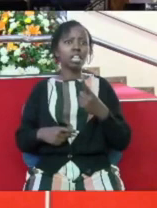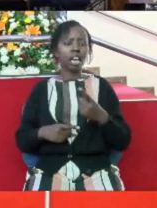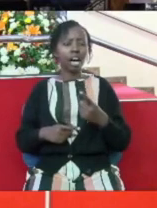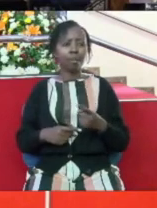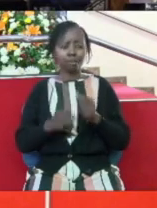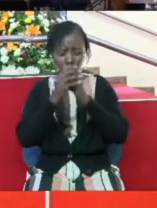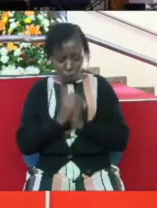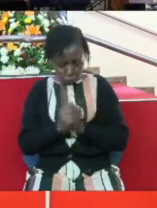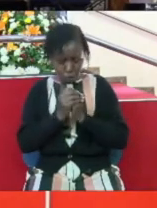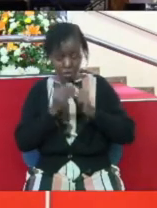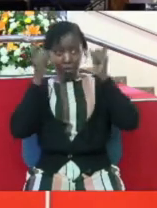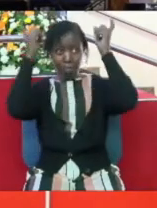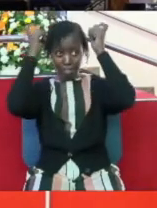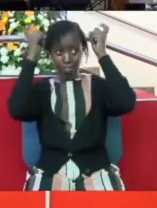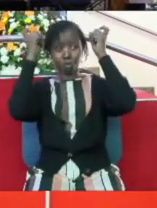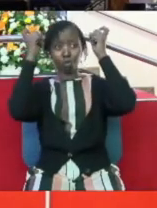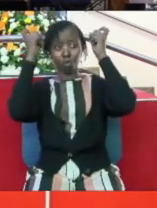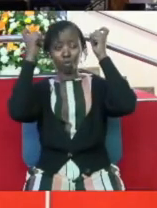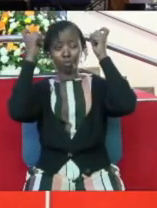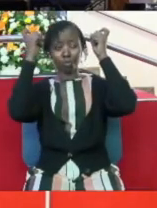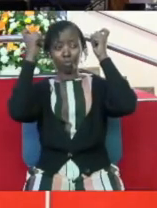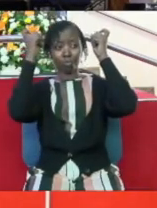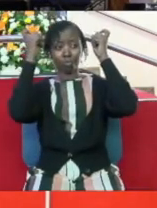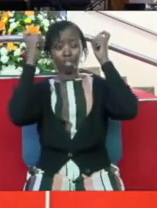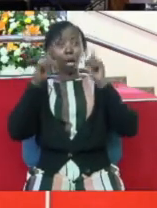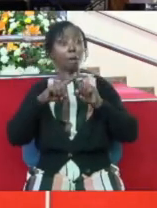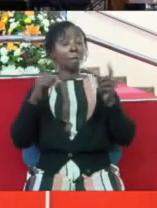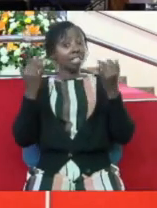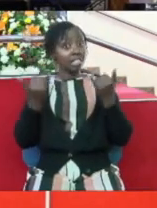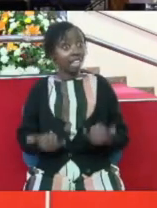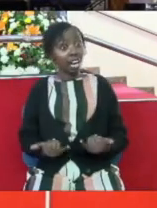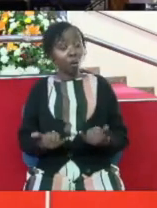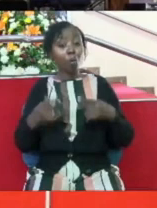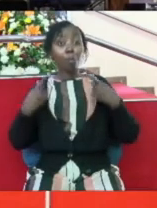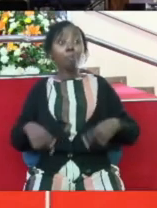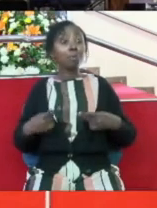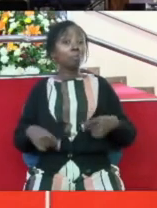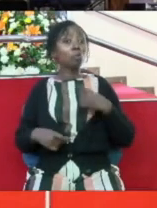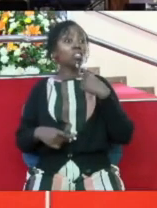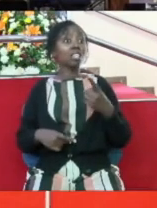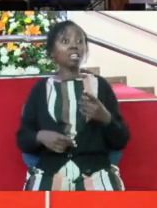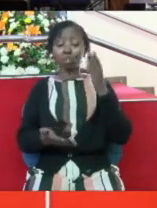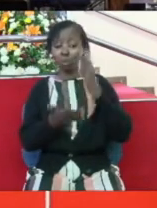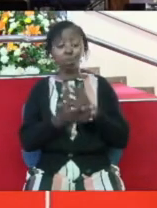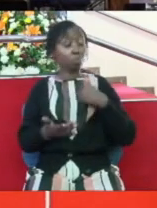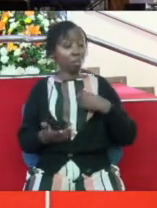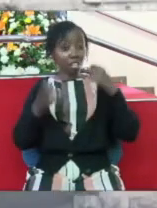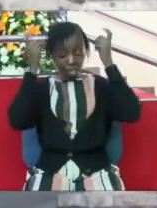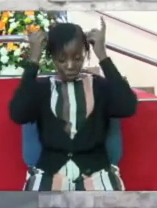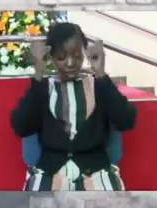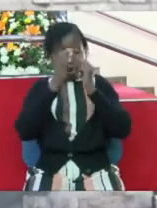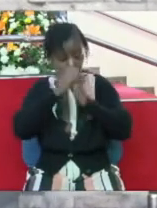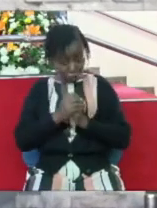mchana nyakati za kale wakuambia wanaabudu shetani. But as it were now, people are priding in being agents of the enemy.